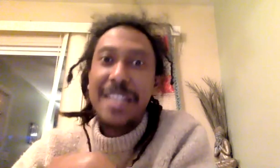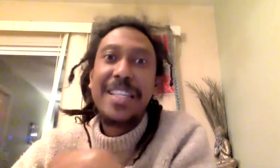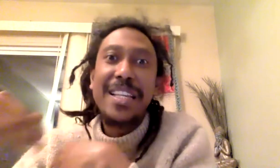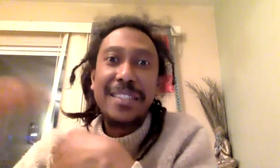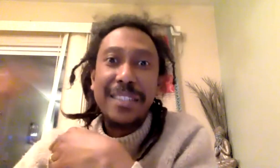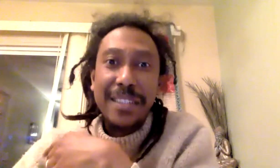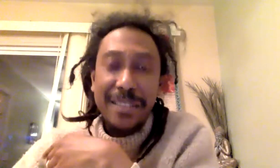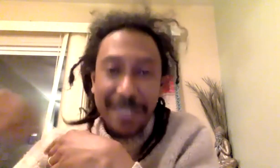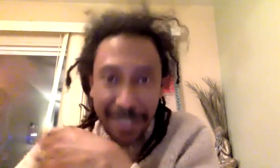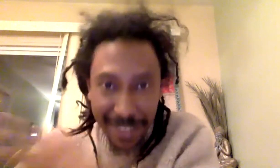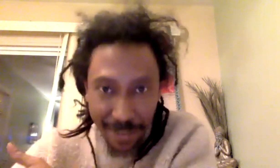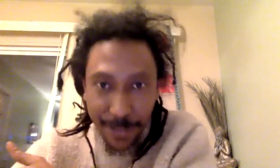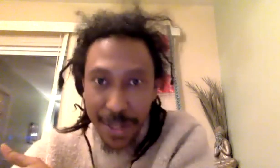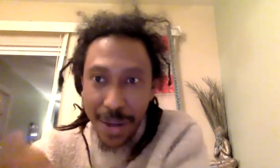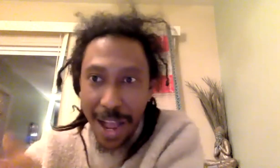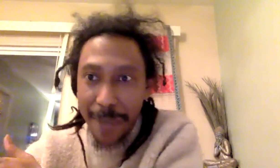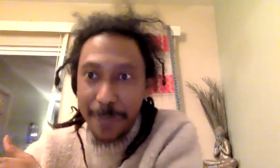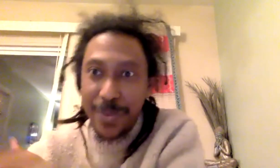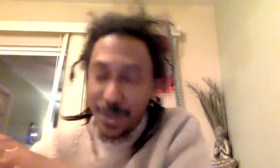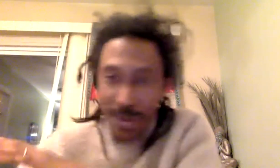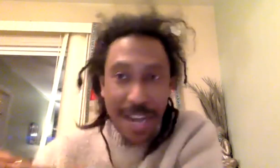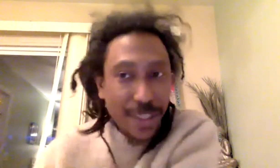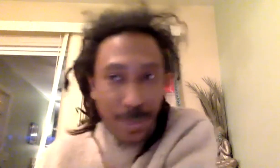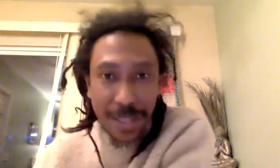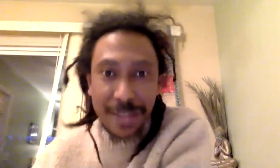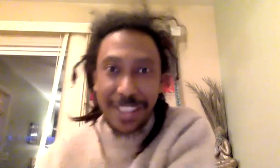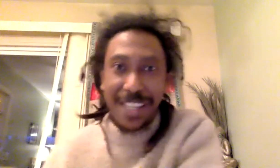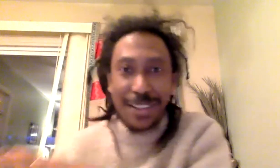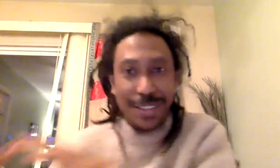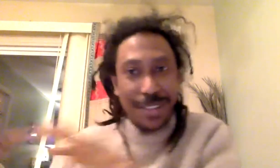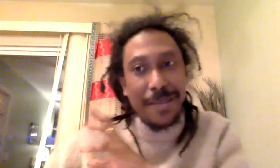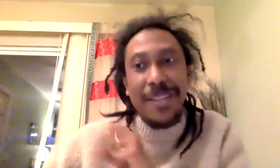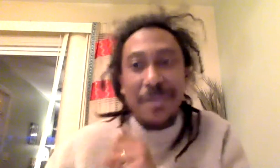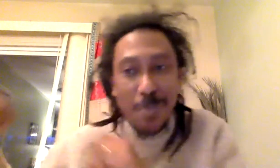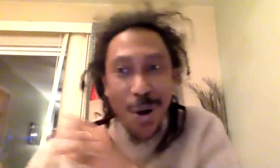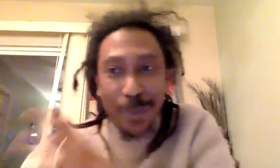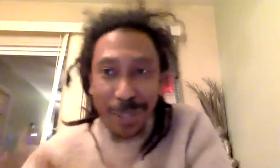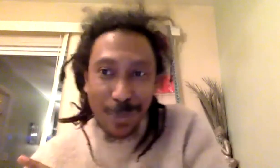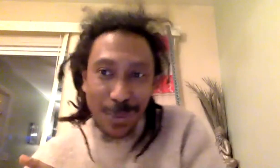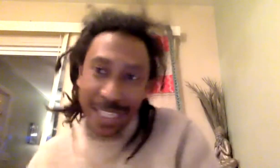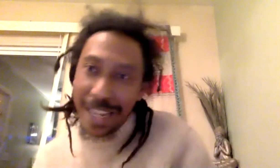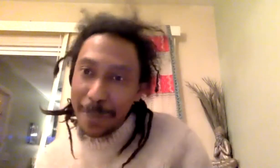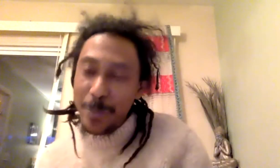And then follow up to Radio Bean, start